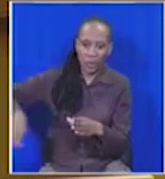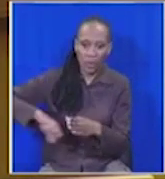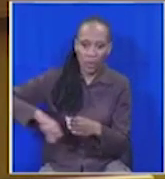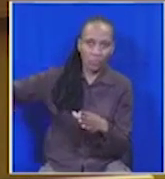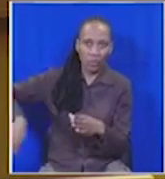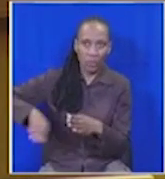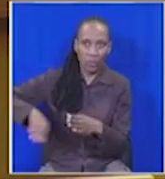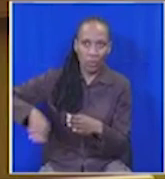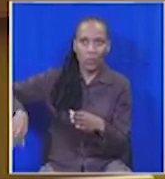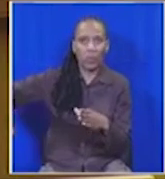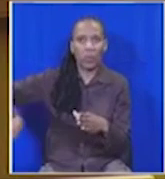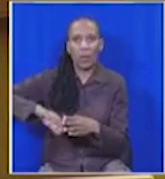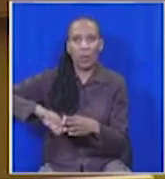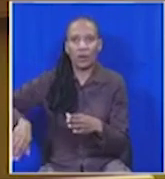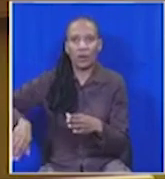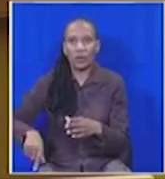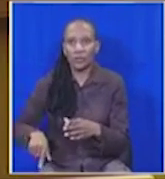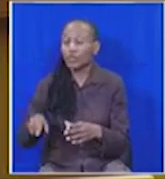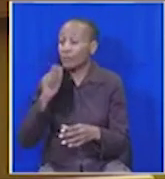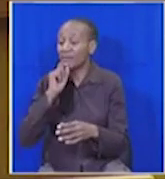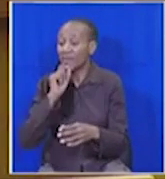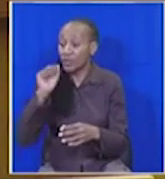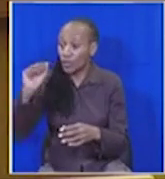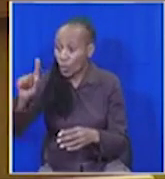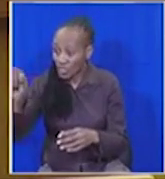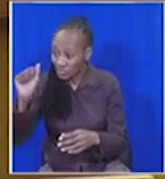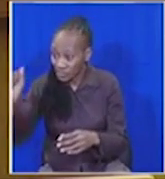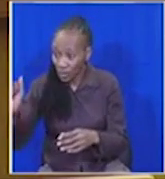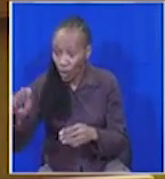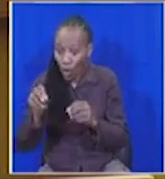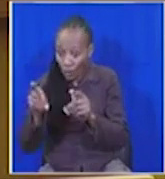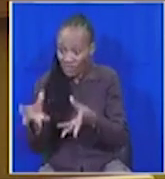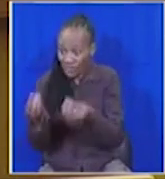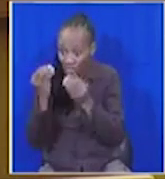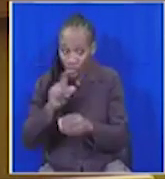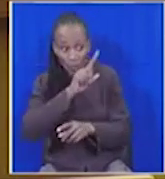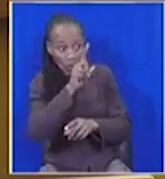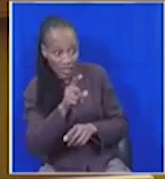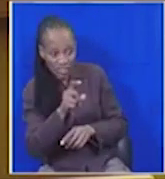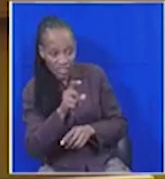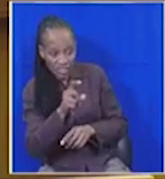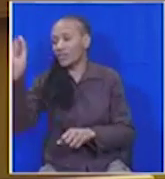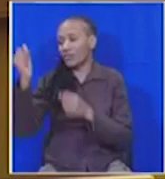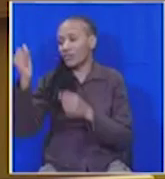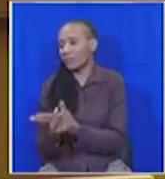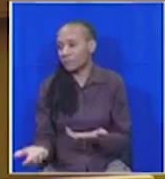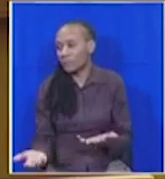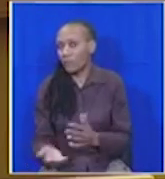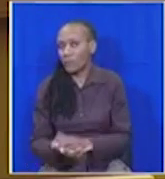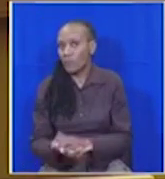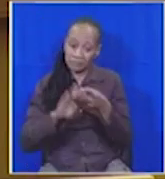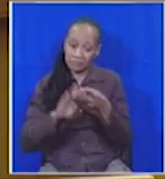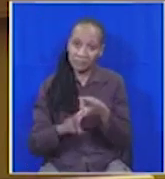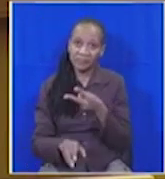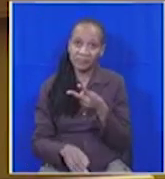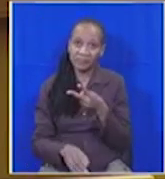for longer than 20 minutes, so you just simply don't get your opportunity to pose a question which is unscripted. Secondly,